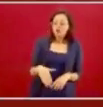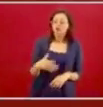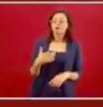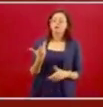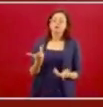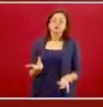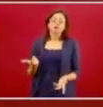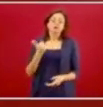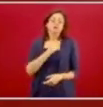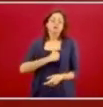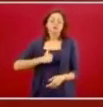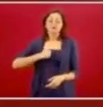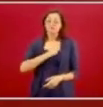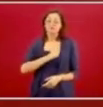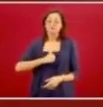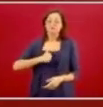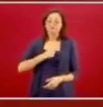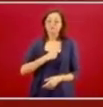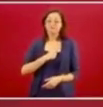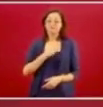deaths,